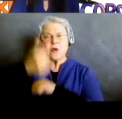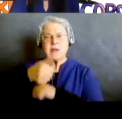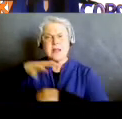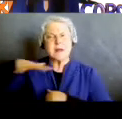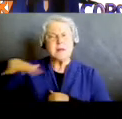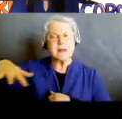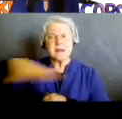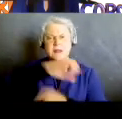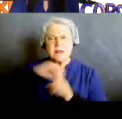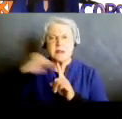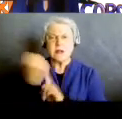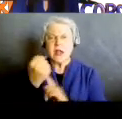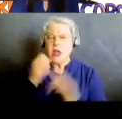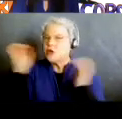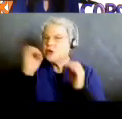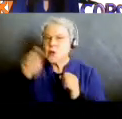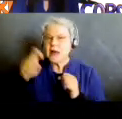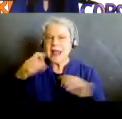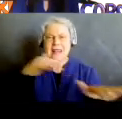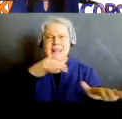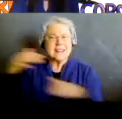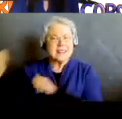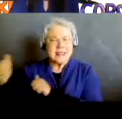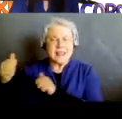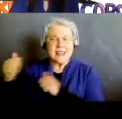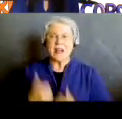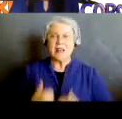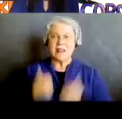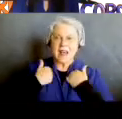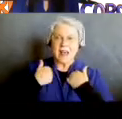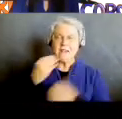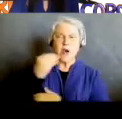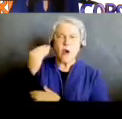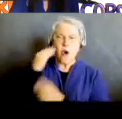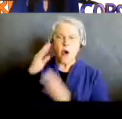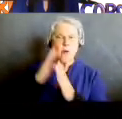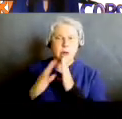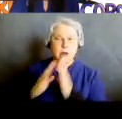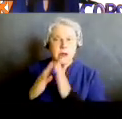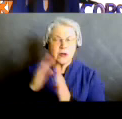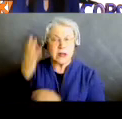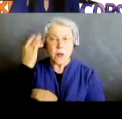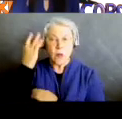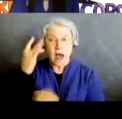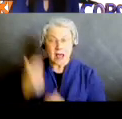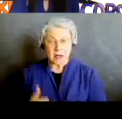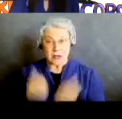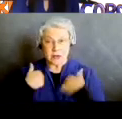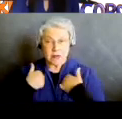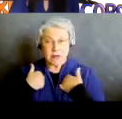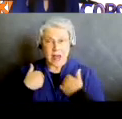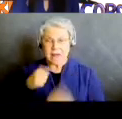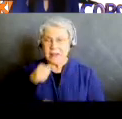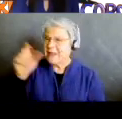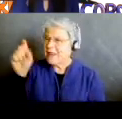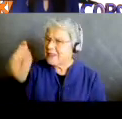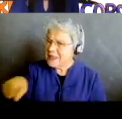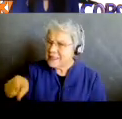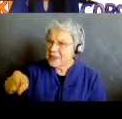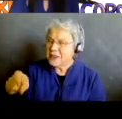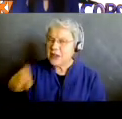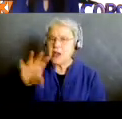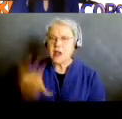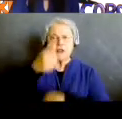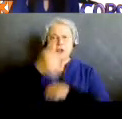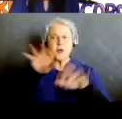no one has to leave their lives, homes, and communities just to survive. Okay, so creating that world without the violence